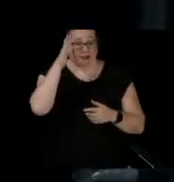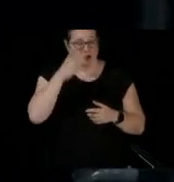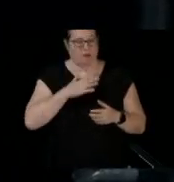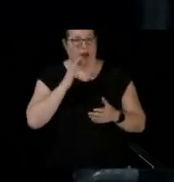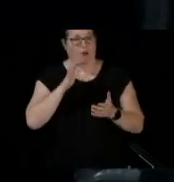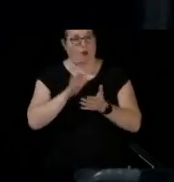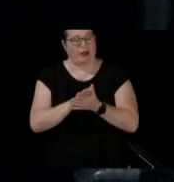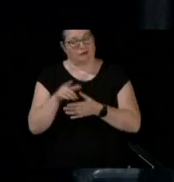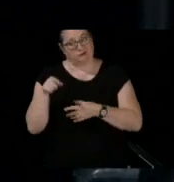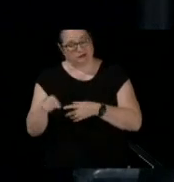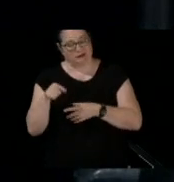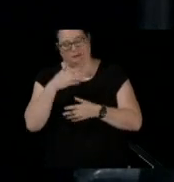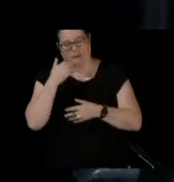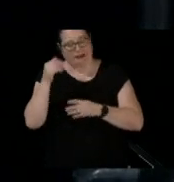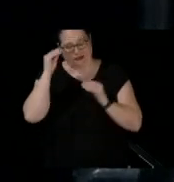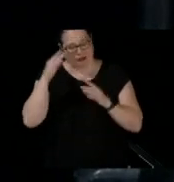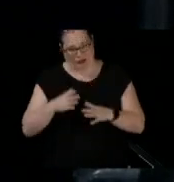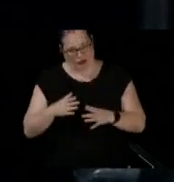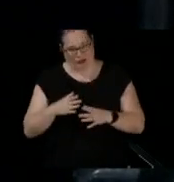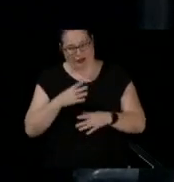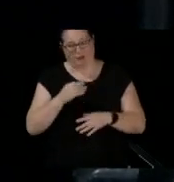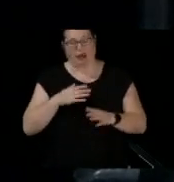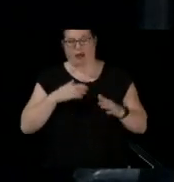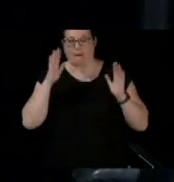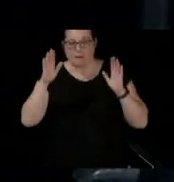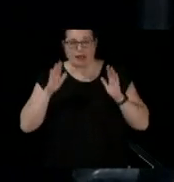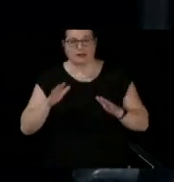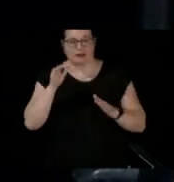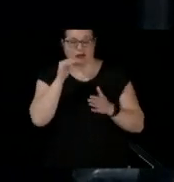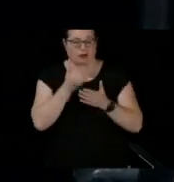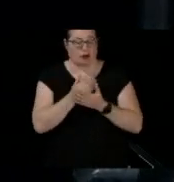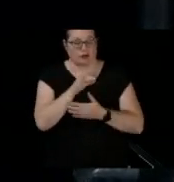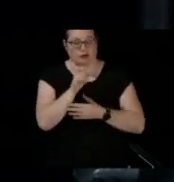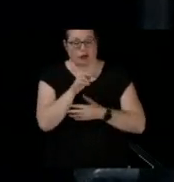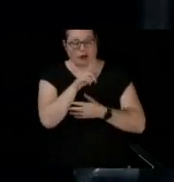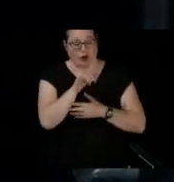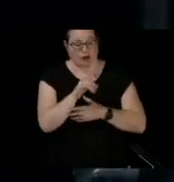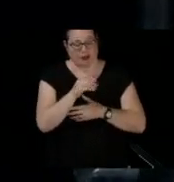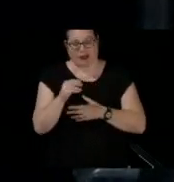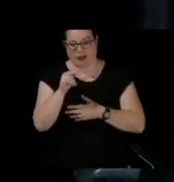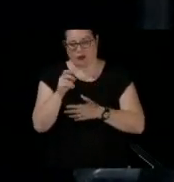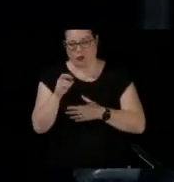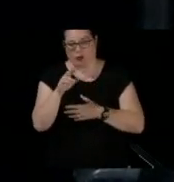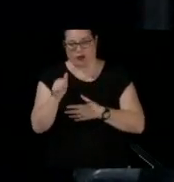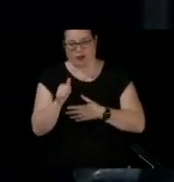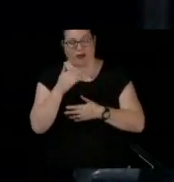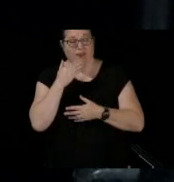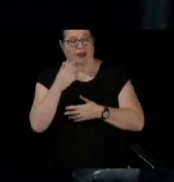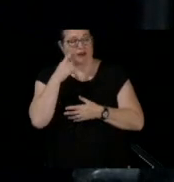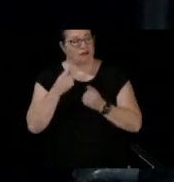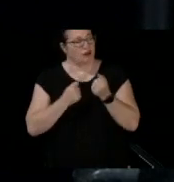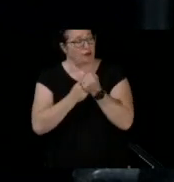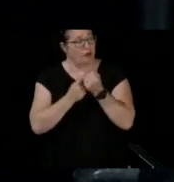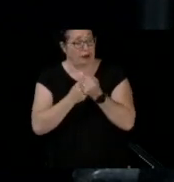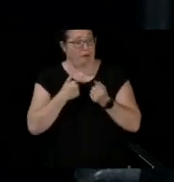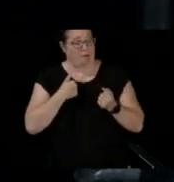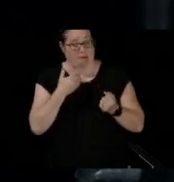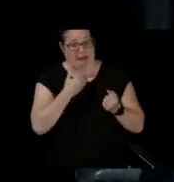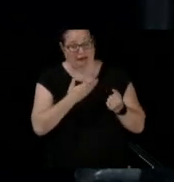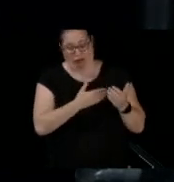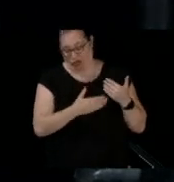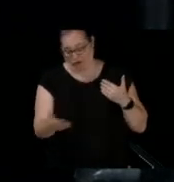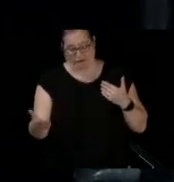best teacher in the world, and my amazing daughters, Carly and Nora. Thank you for supporting me through everything and being here